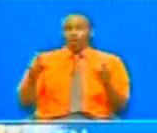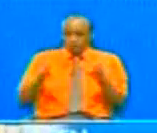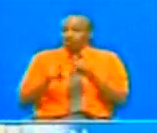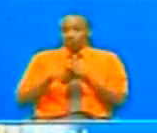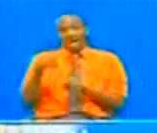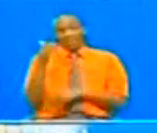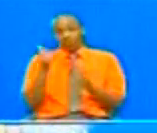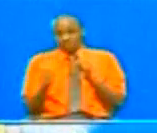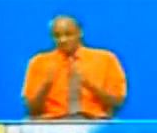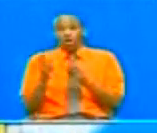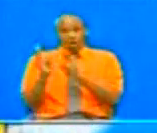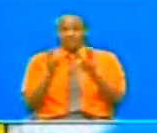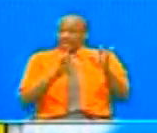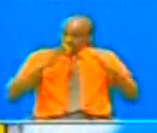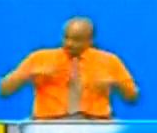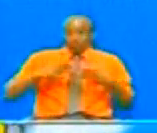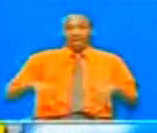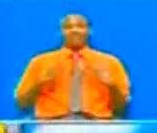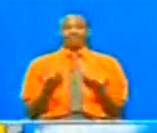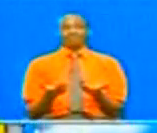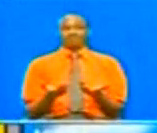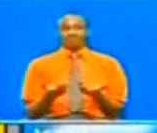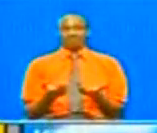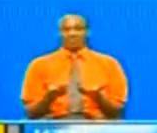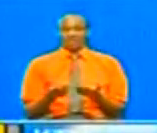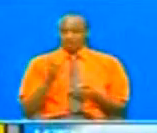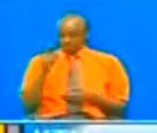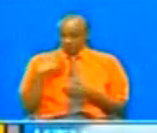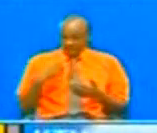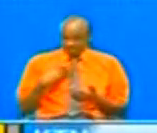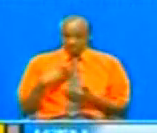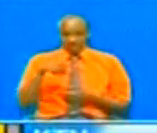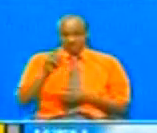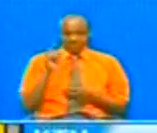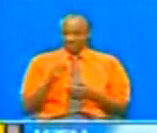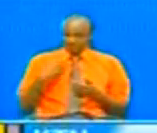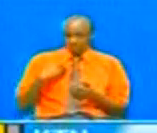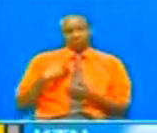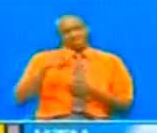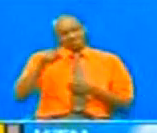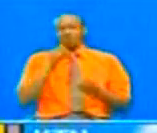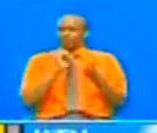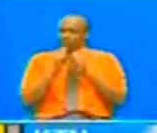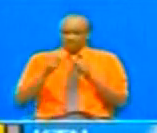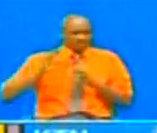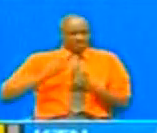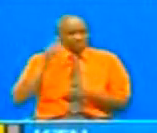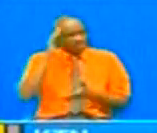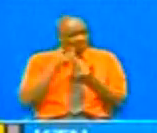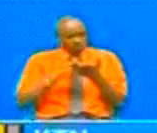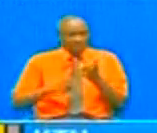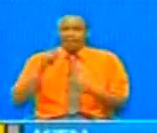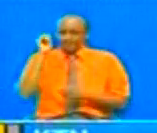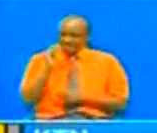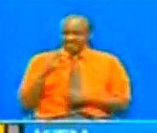other ordinary person's life. The most common misconception about sports physiotherapy seemed to be the belief that it should